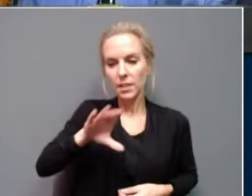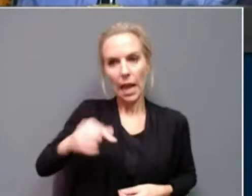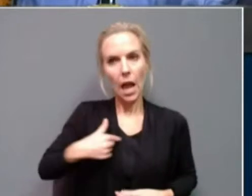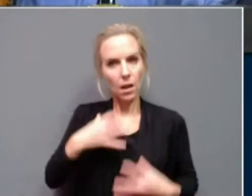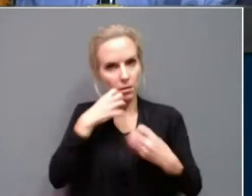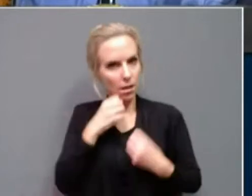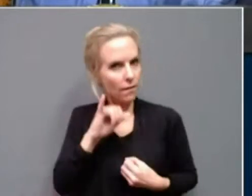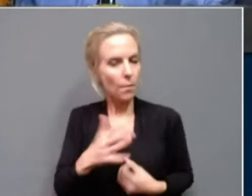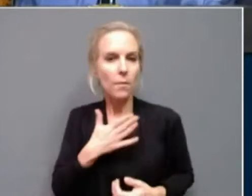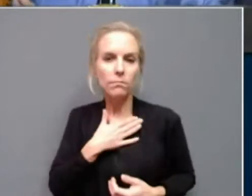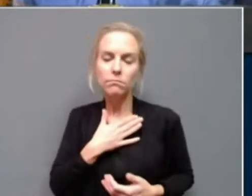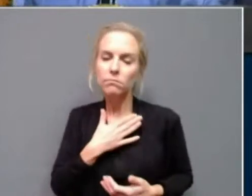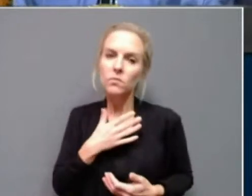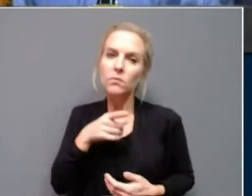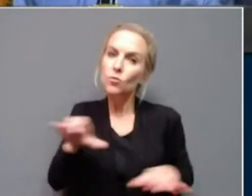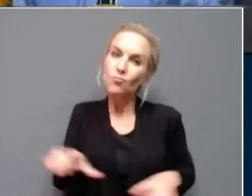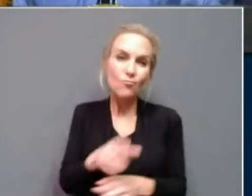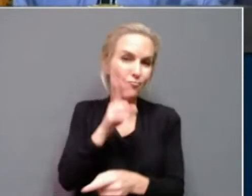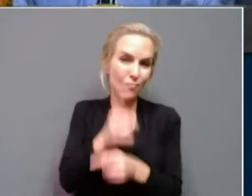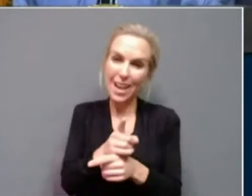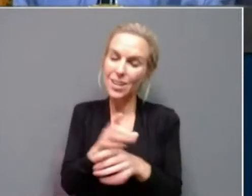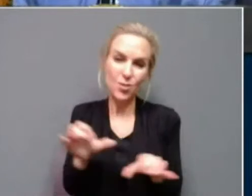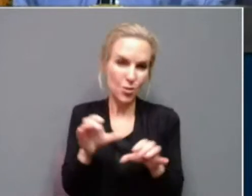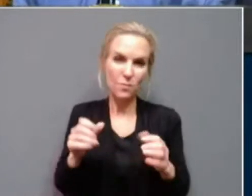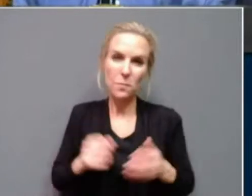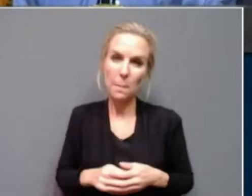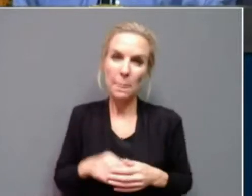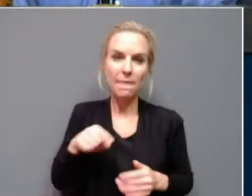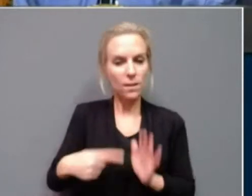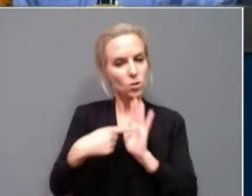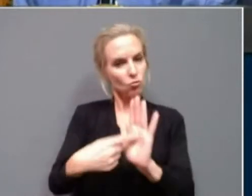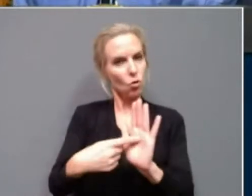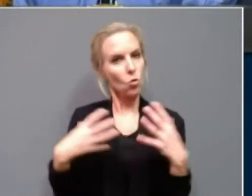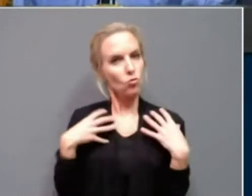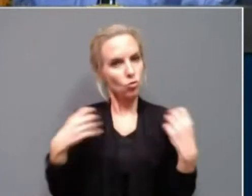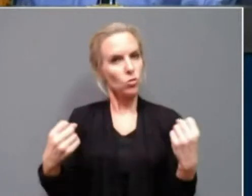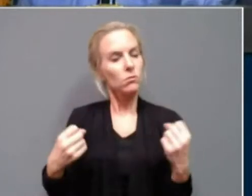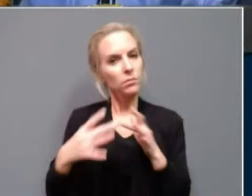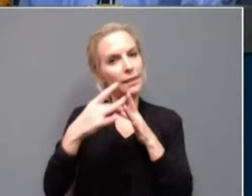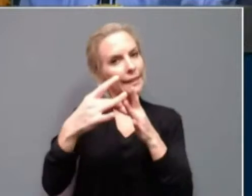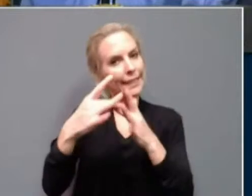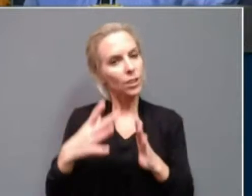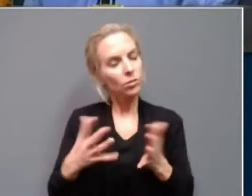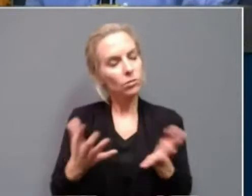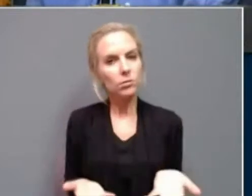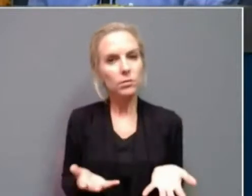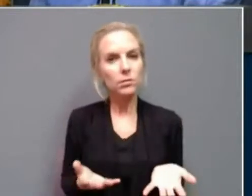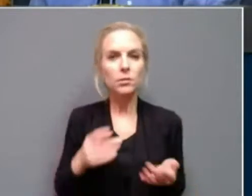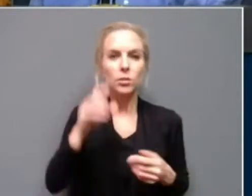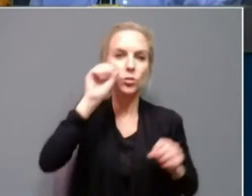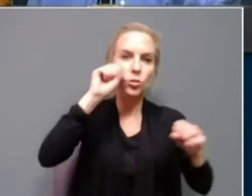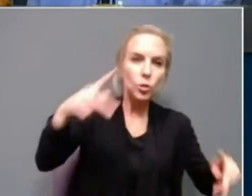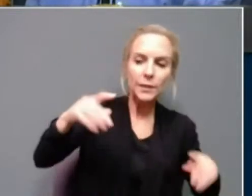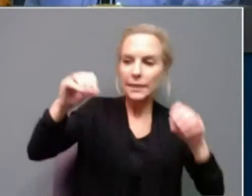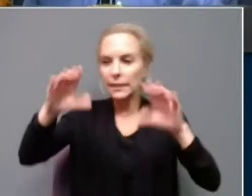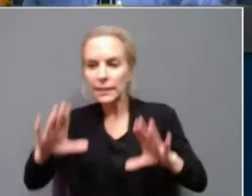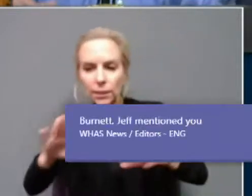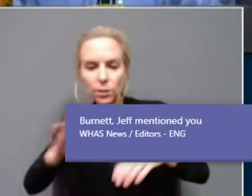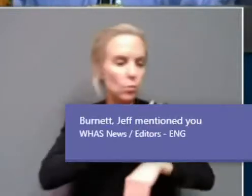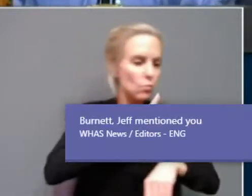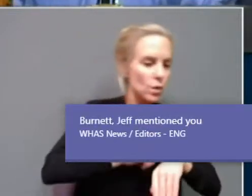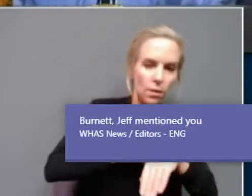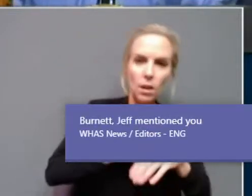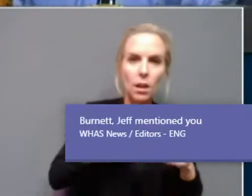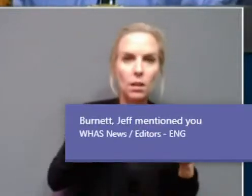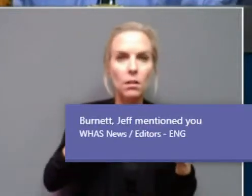was the right thing to do. This is showing courage and leadership. The superintendent, the teachers, the principals, everybody